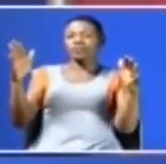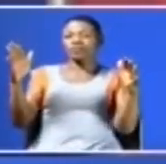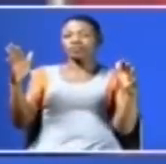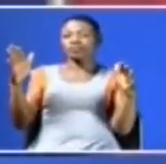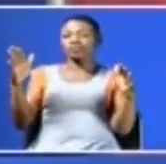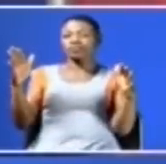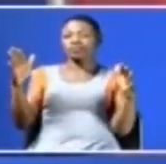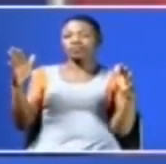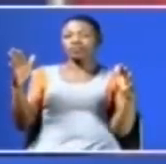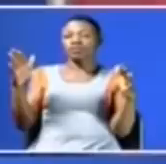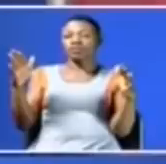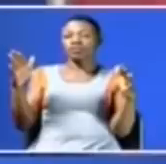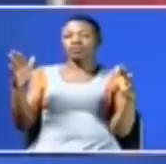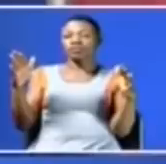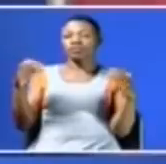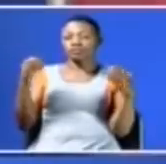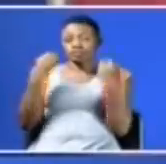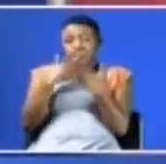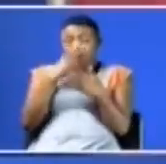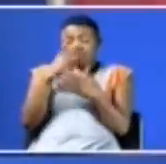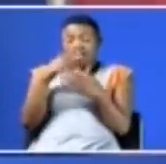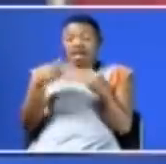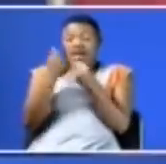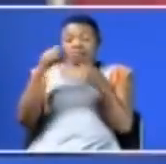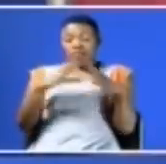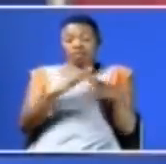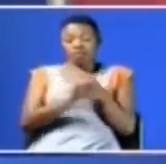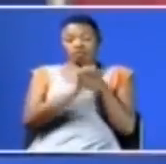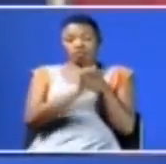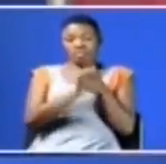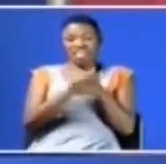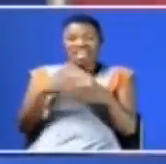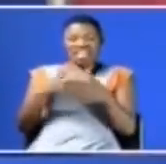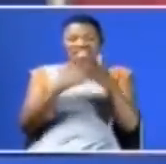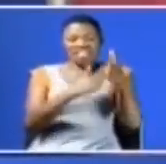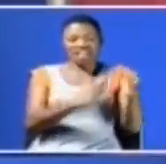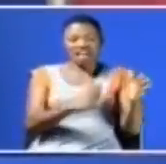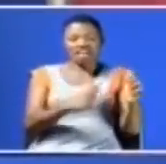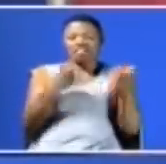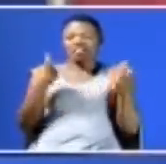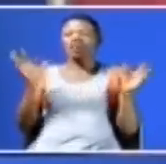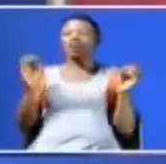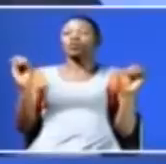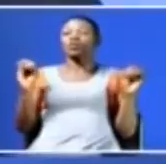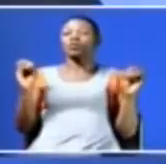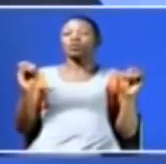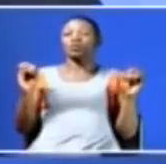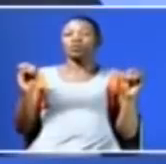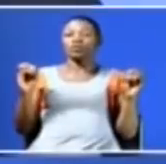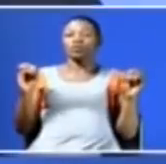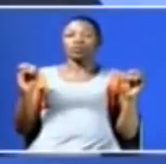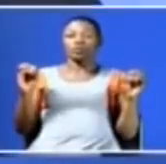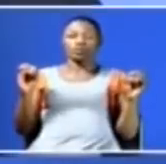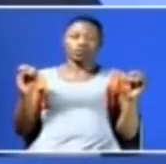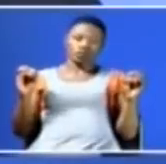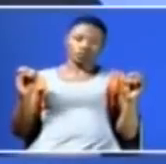Clearly, you will see from what is going on in Jubilee some lack of leadership. It's apparent that